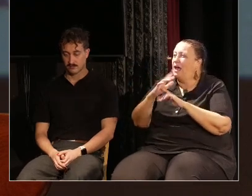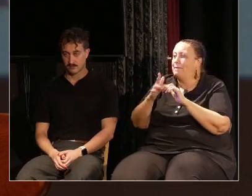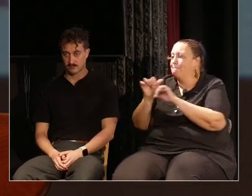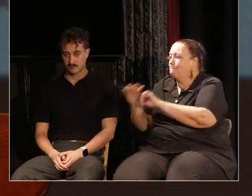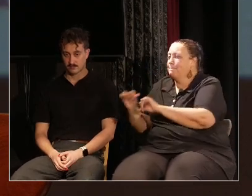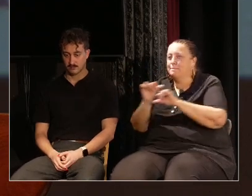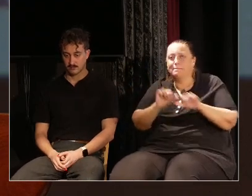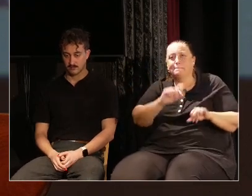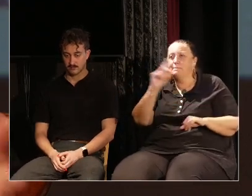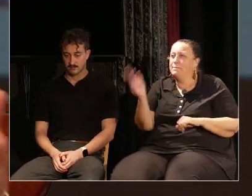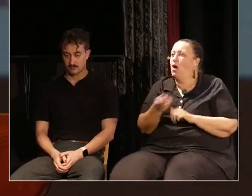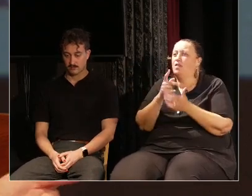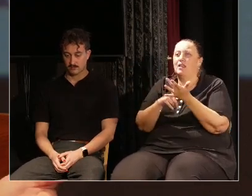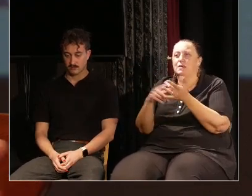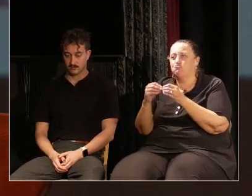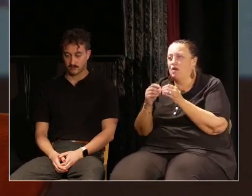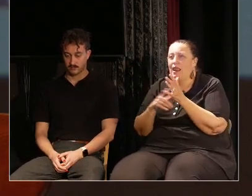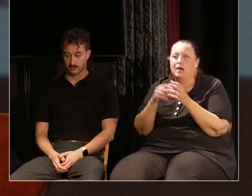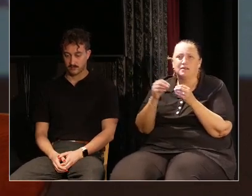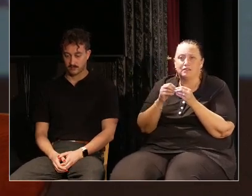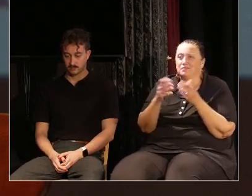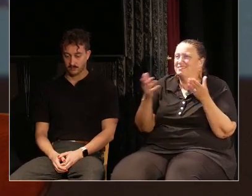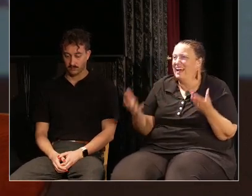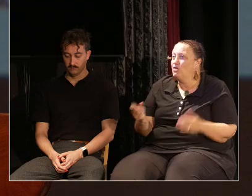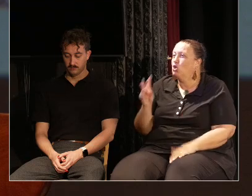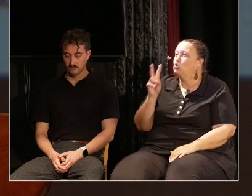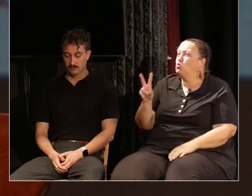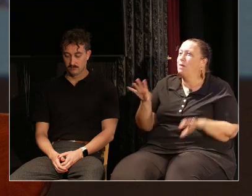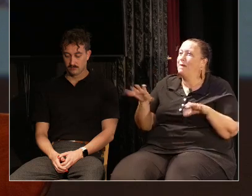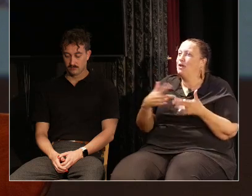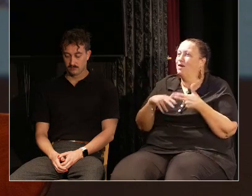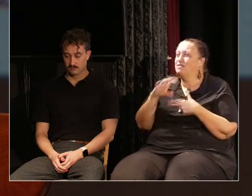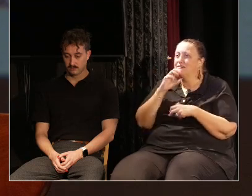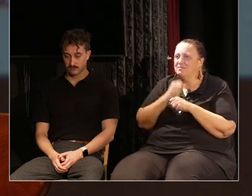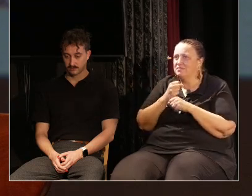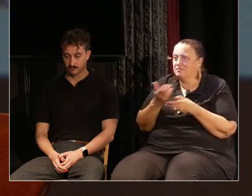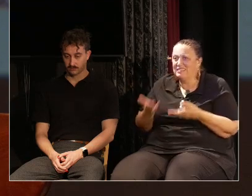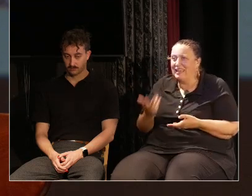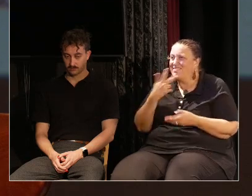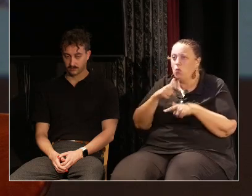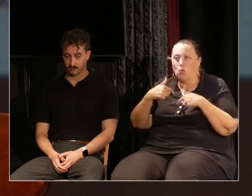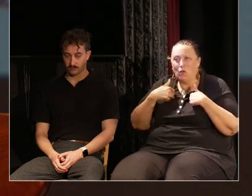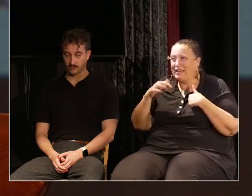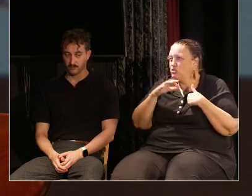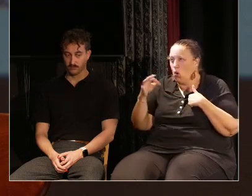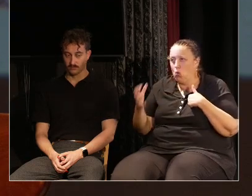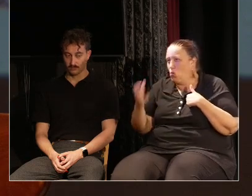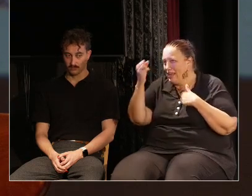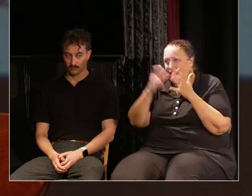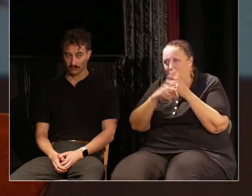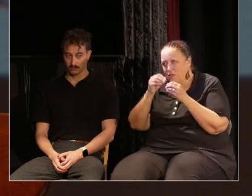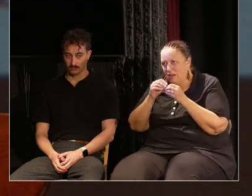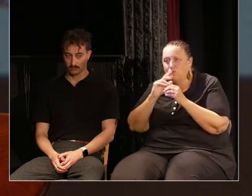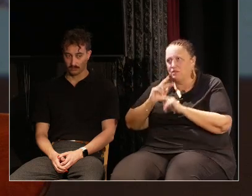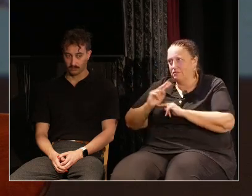be honest, there are two parties of government on the stage, and if we do not win the next election, it will be a Liberal Party that is in